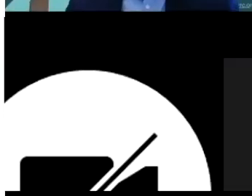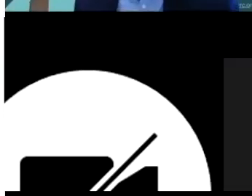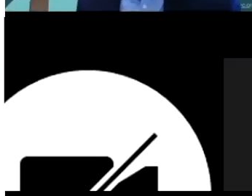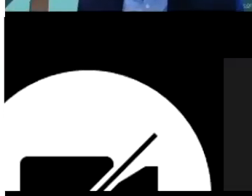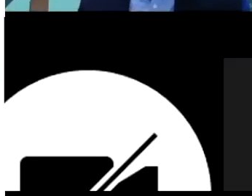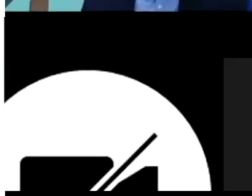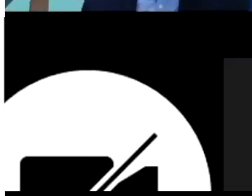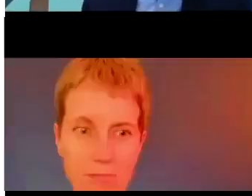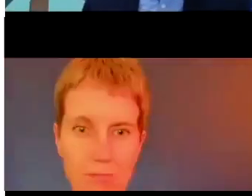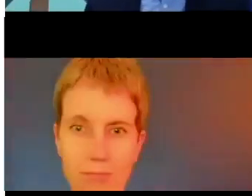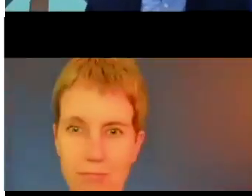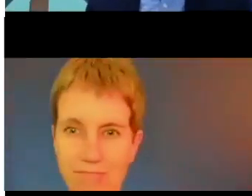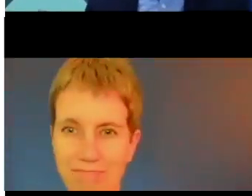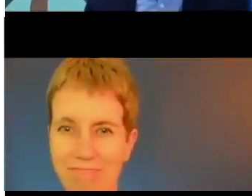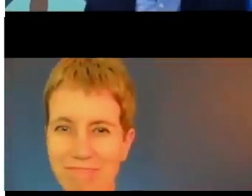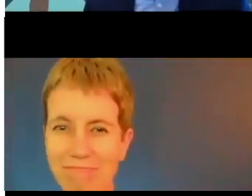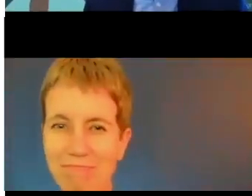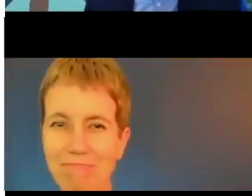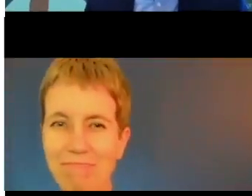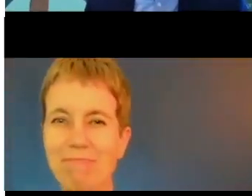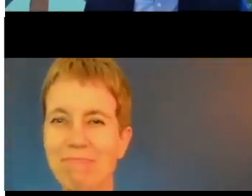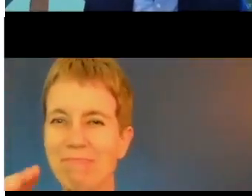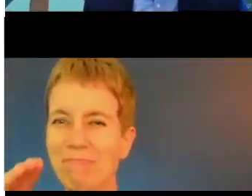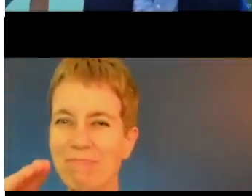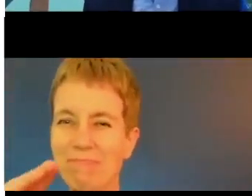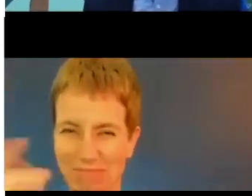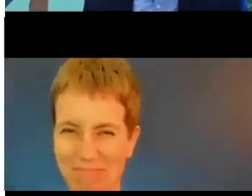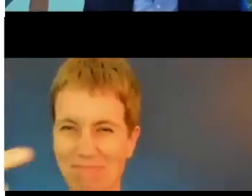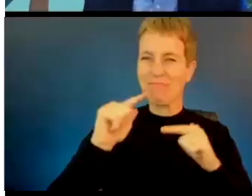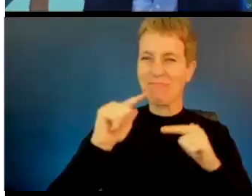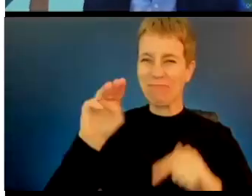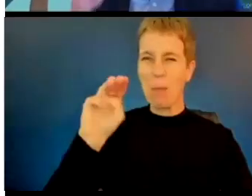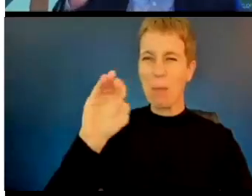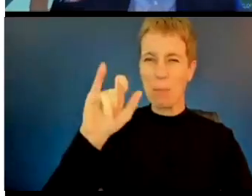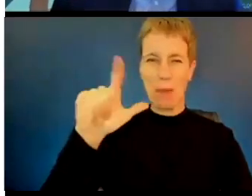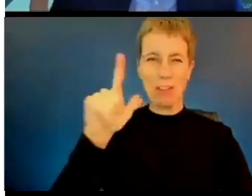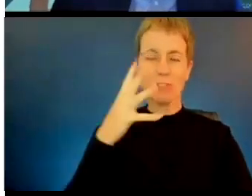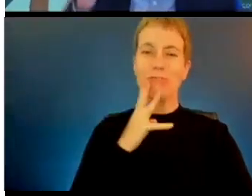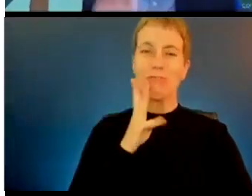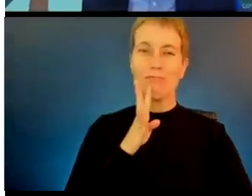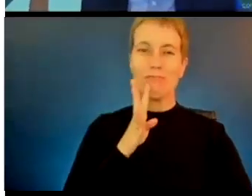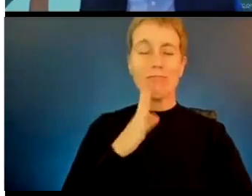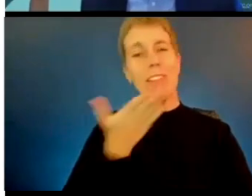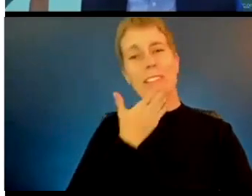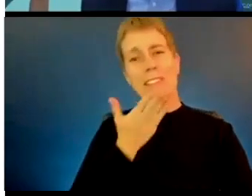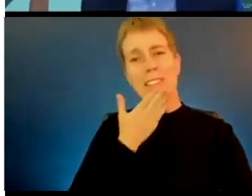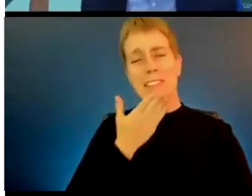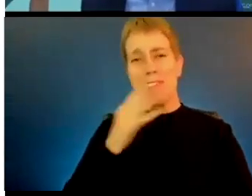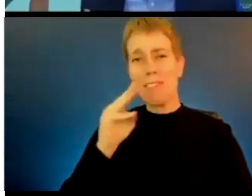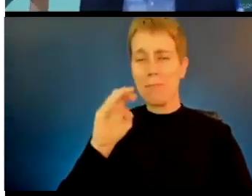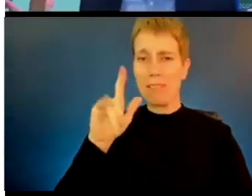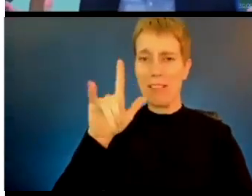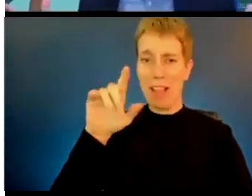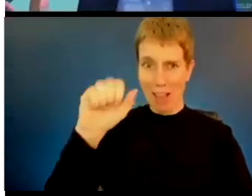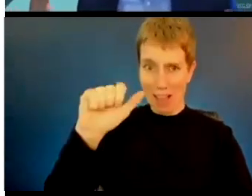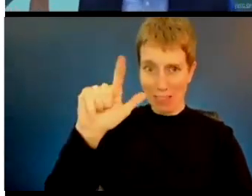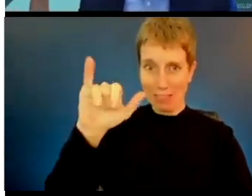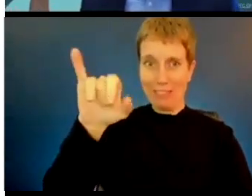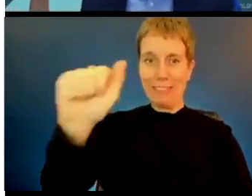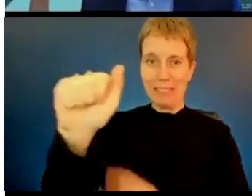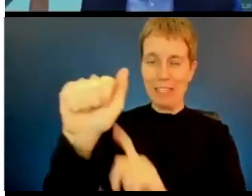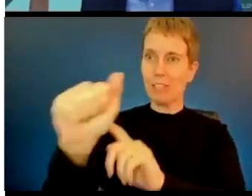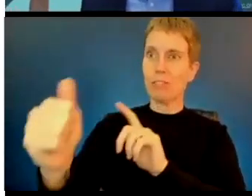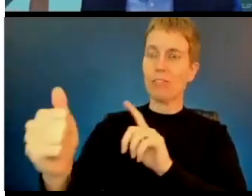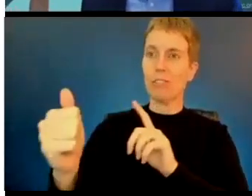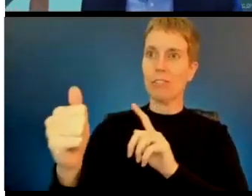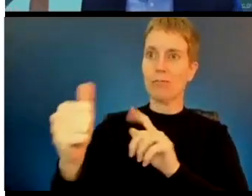Thanks, Alyssa, for reminding us of the different types of trauma and traumatic events and the complexity